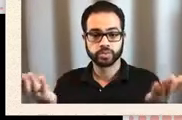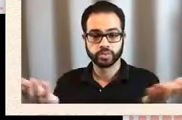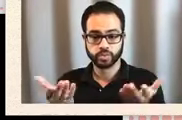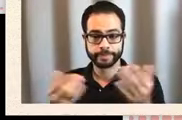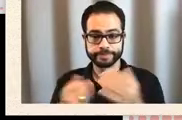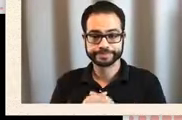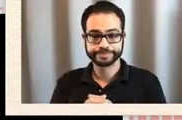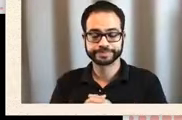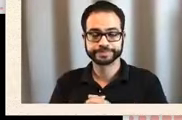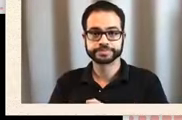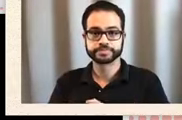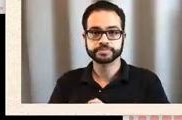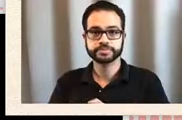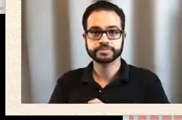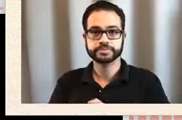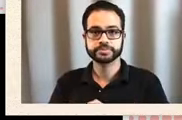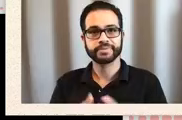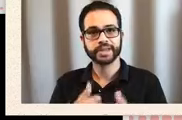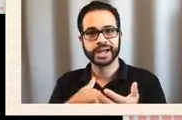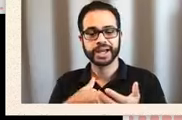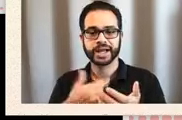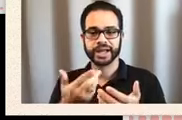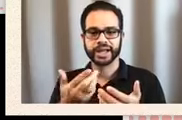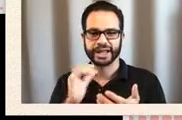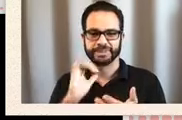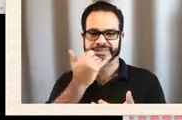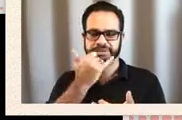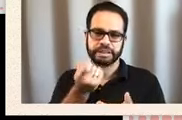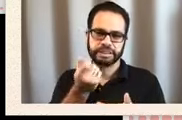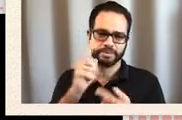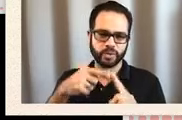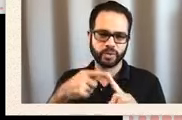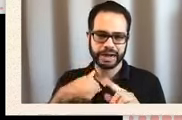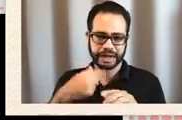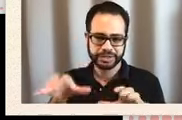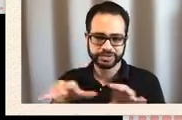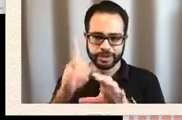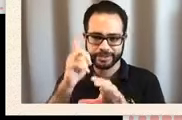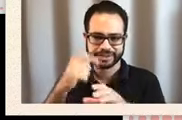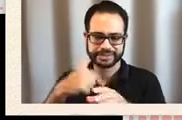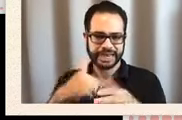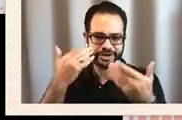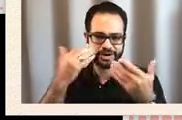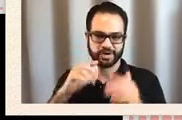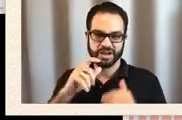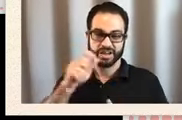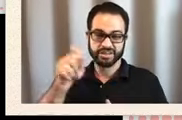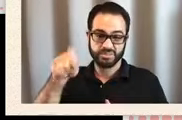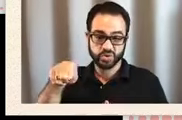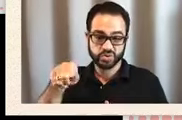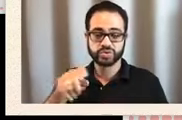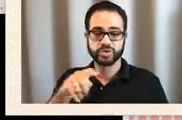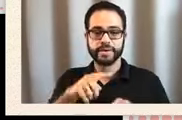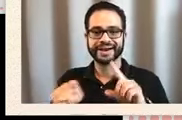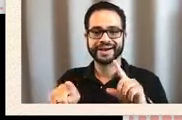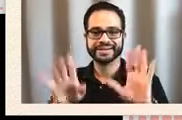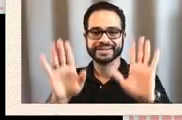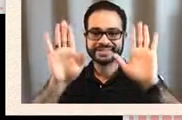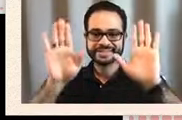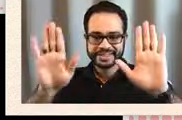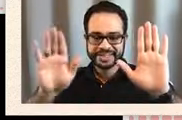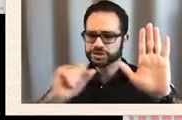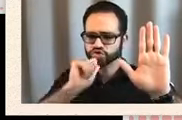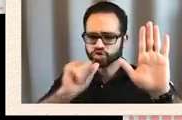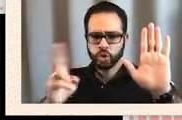I kind of messed up when I did this because I didn't know I was not supposed to. Don't sign it until you're in front of a